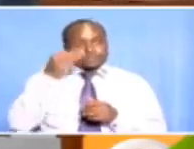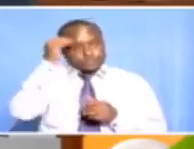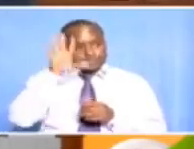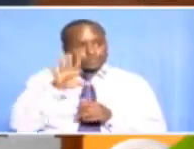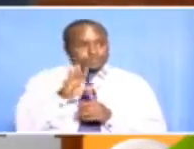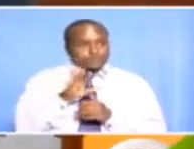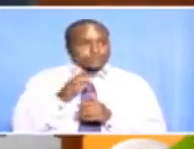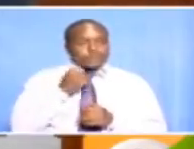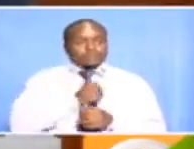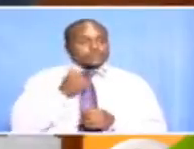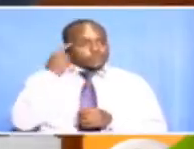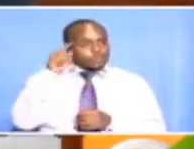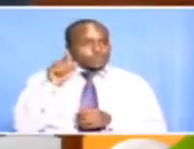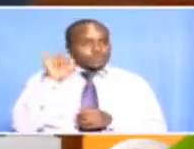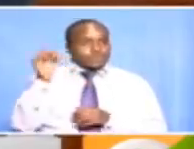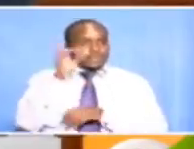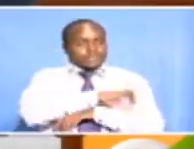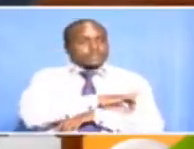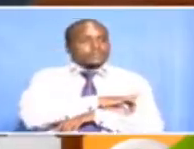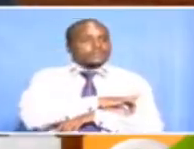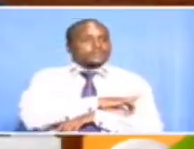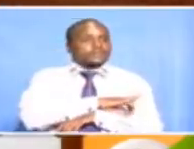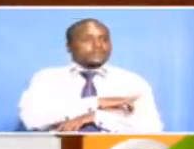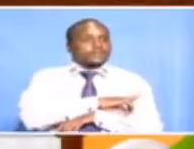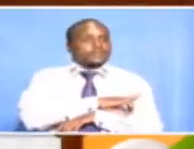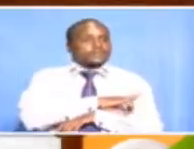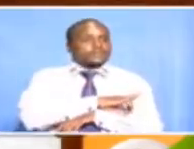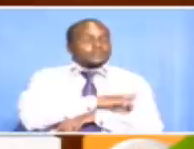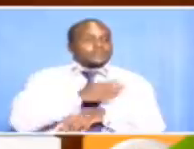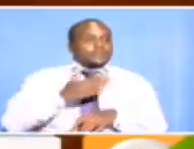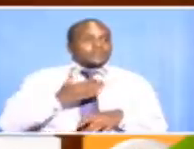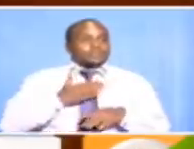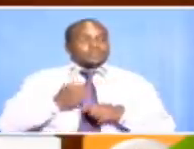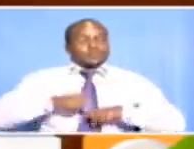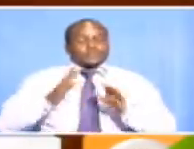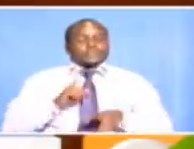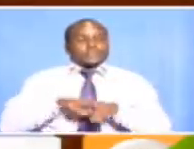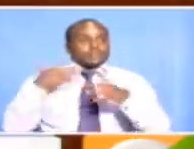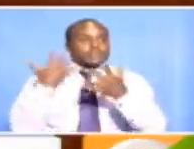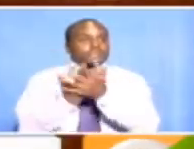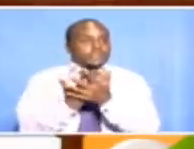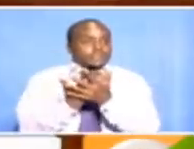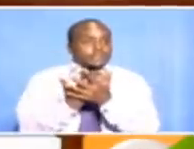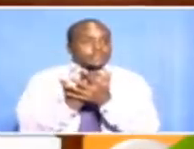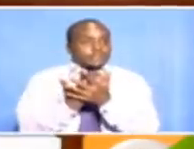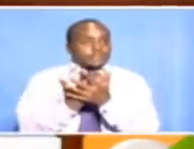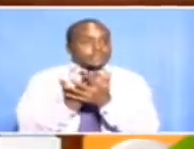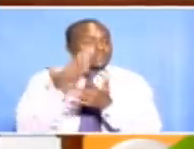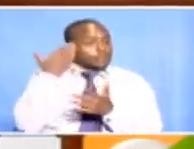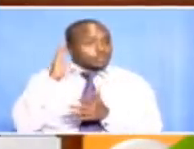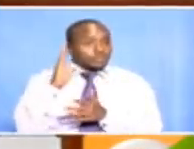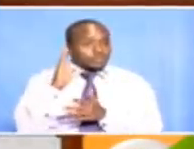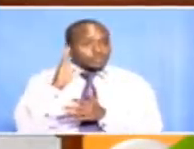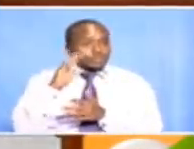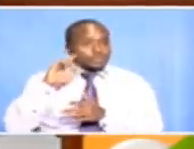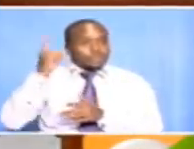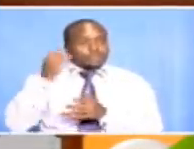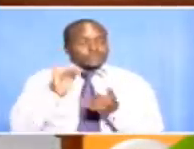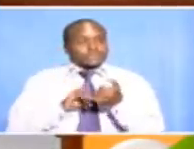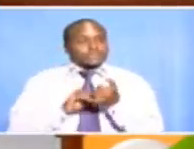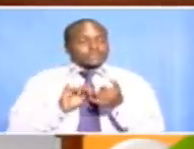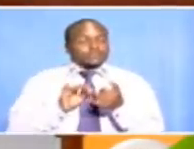sorry for her for that day. My officers, by the time they were arresting her, they didn't know whether she was the First Lady of